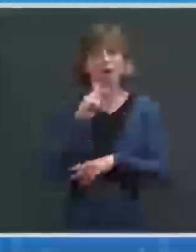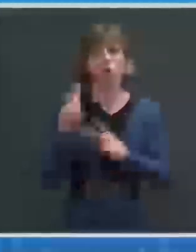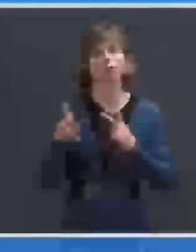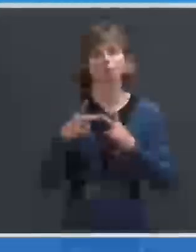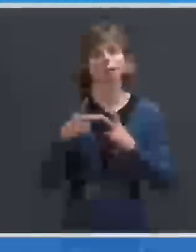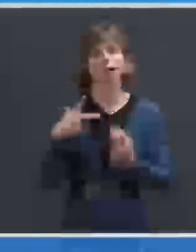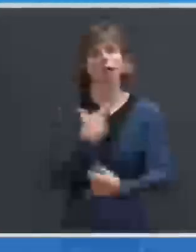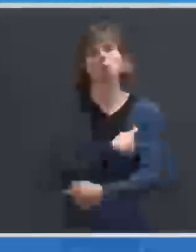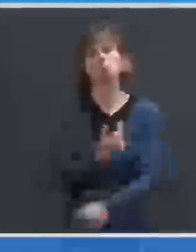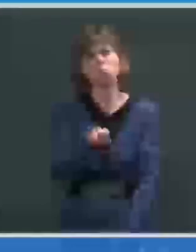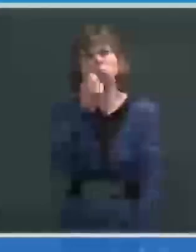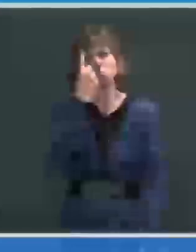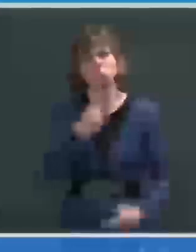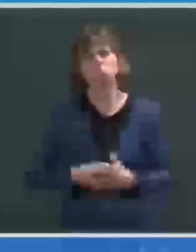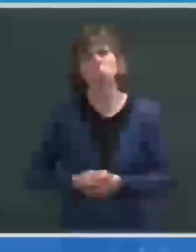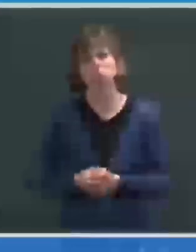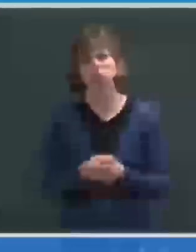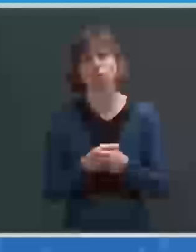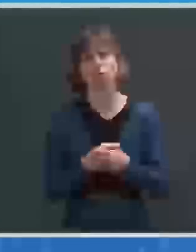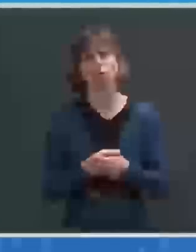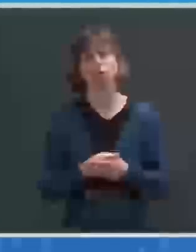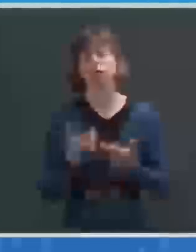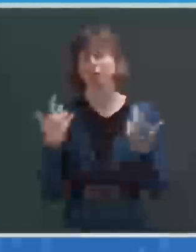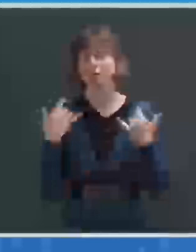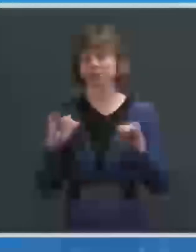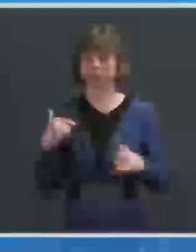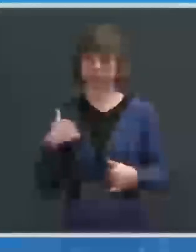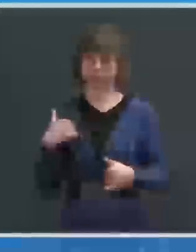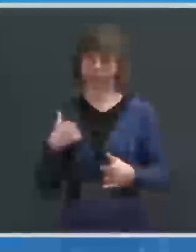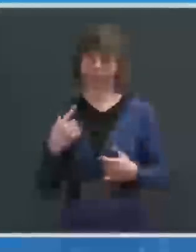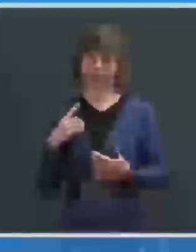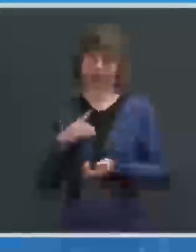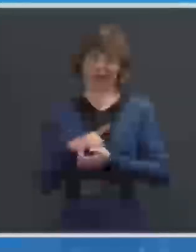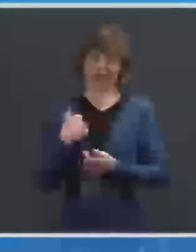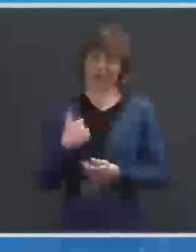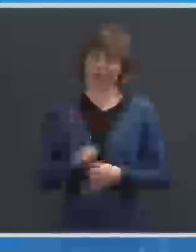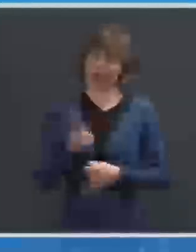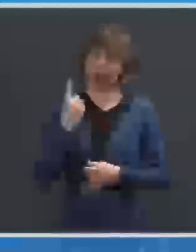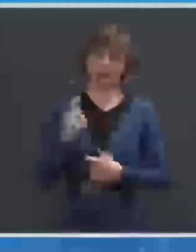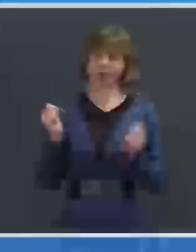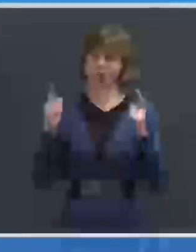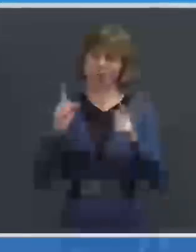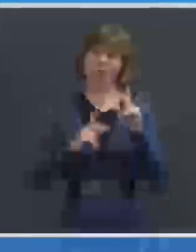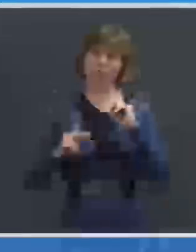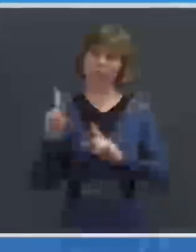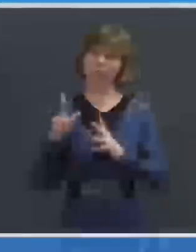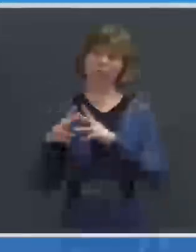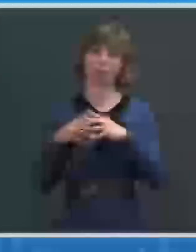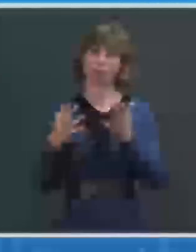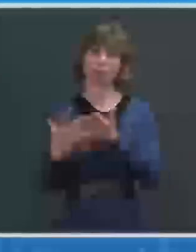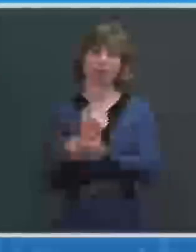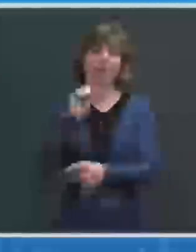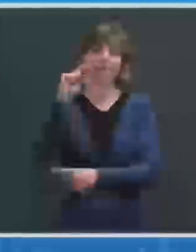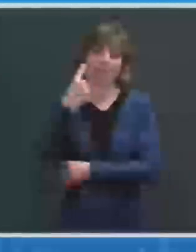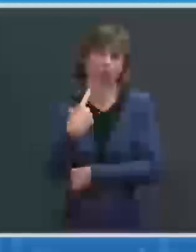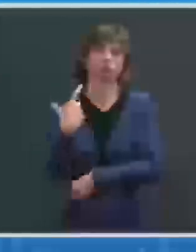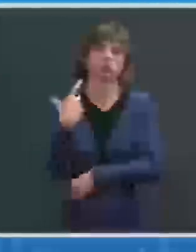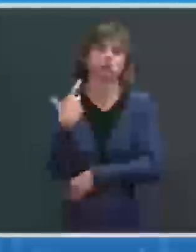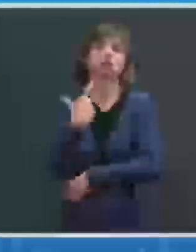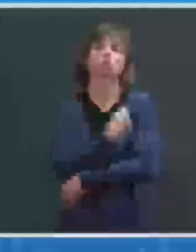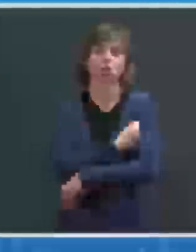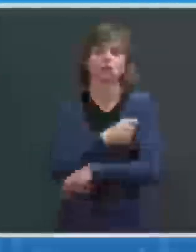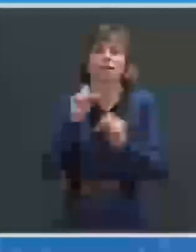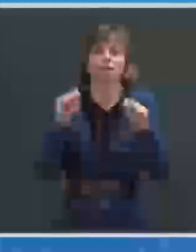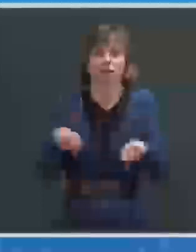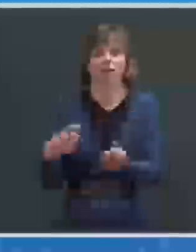that. Still, as a physician, I strongly urge everyone in America to get the first vaccine that is available to